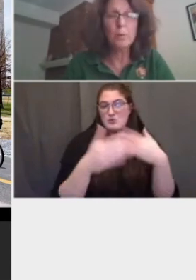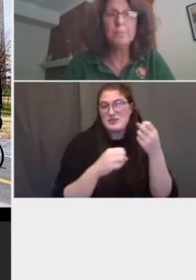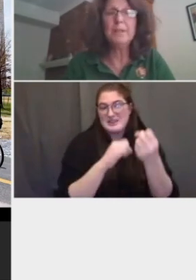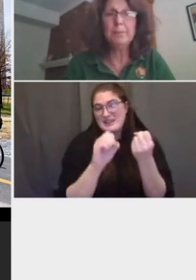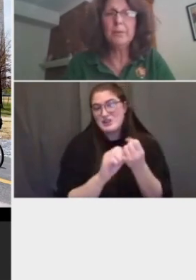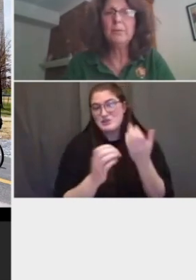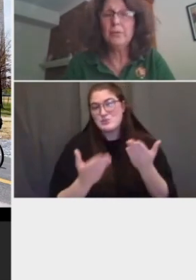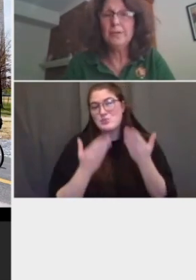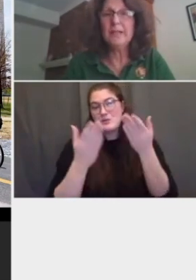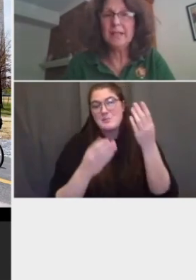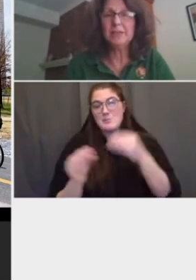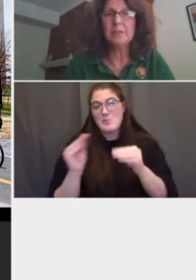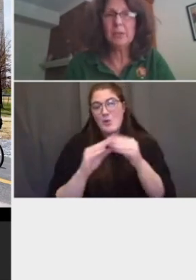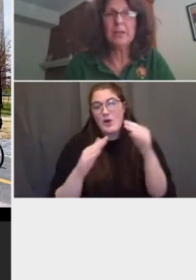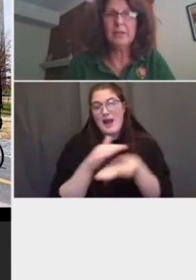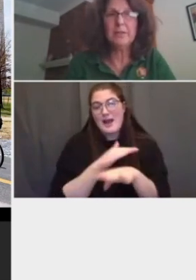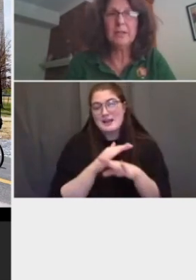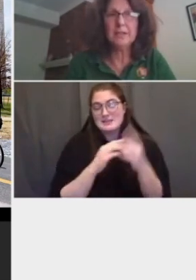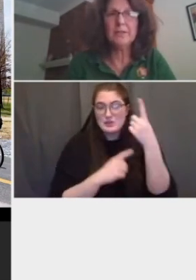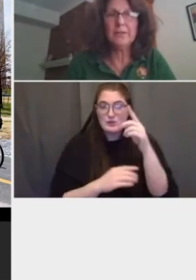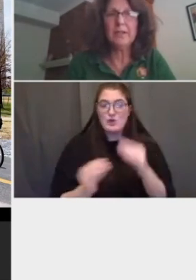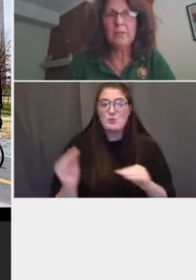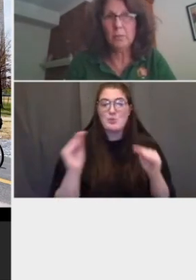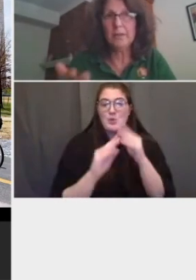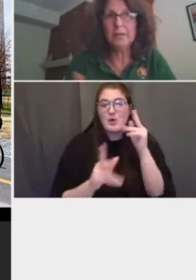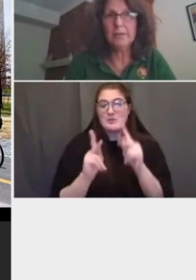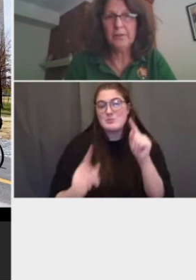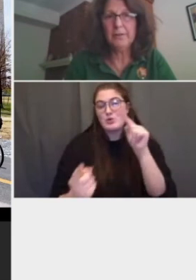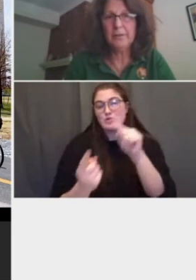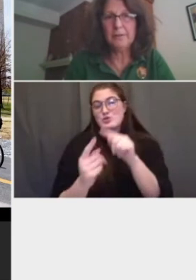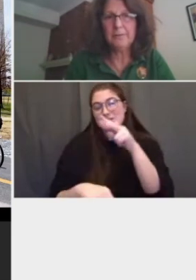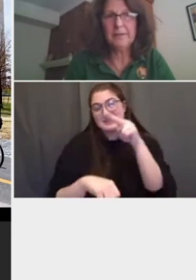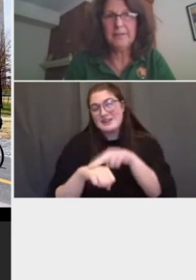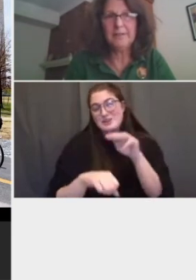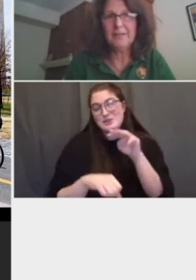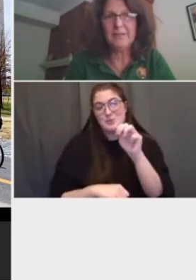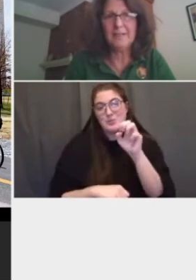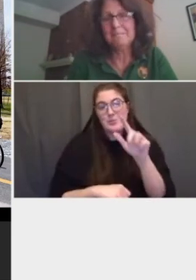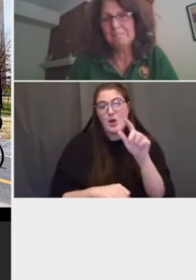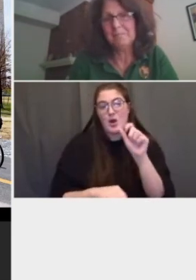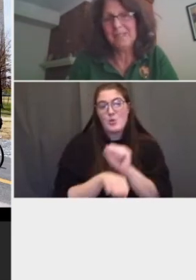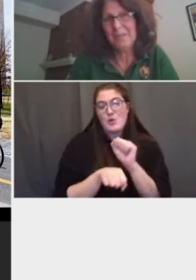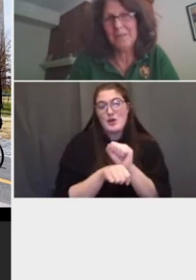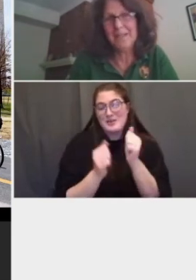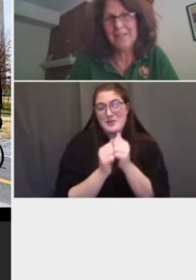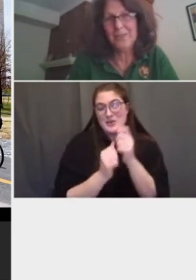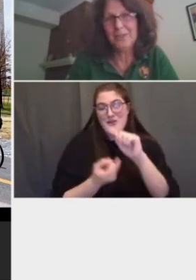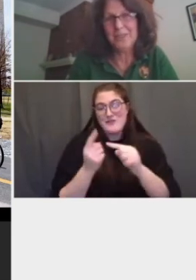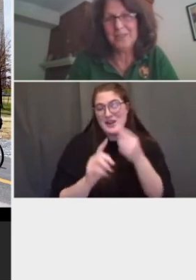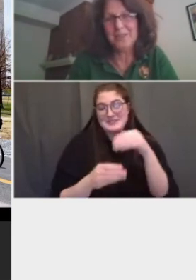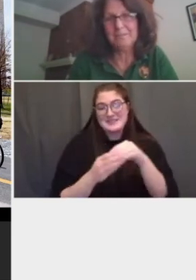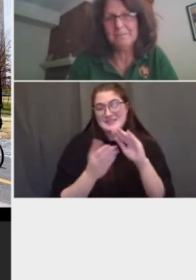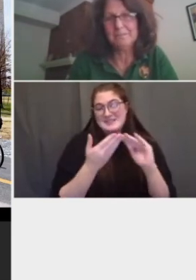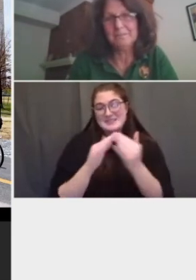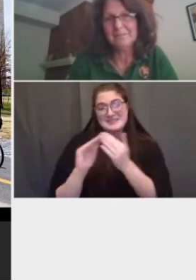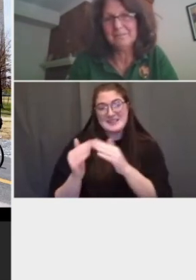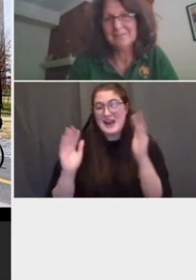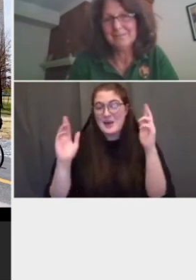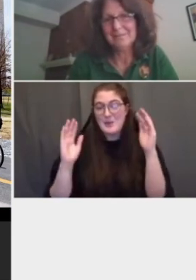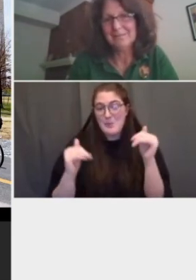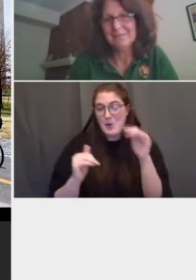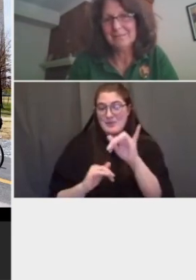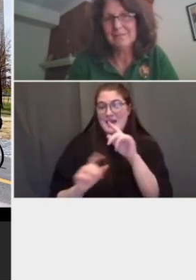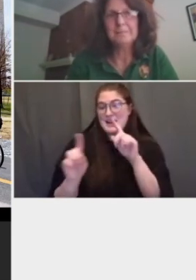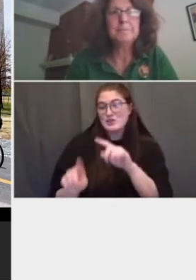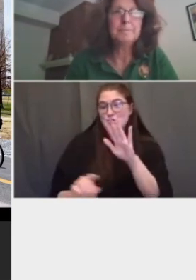access for more people to the National Mall and to the other sites, working closely with our friends in the city. I hope that answers your question.